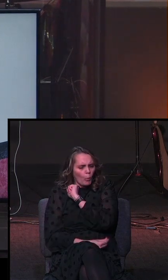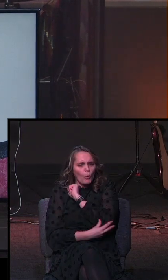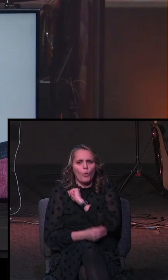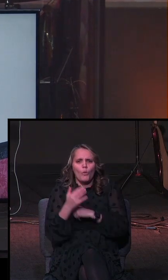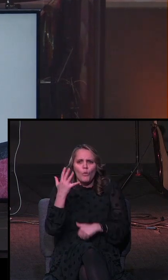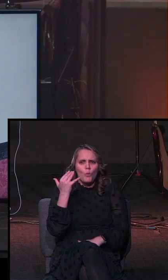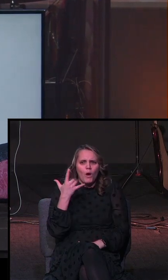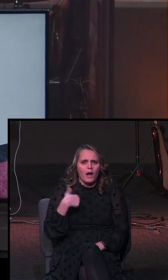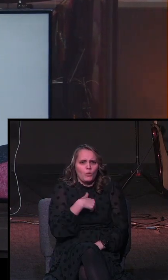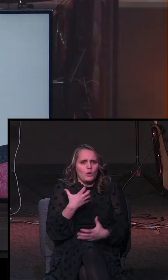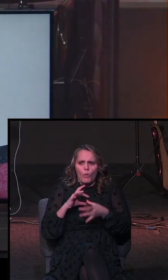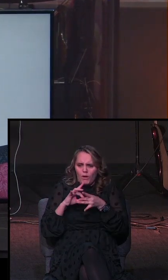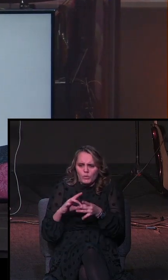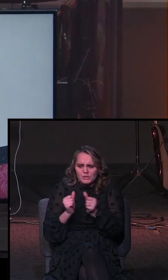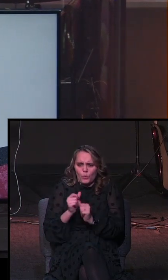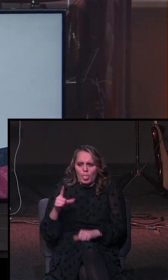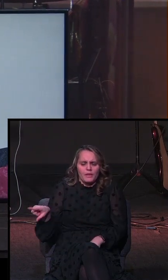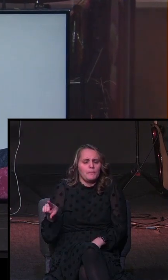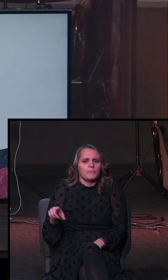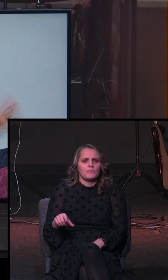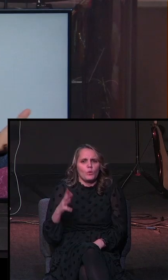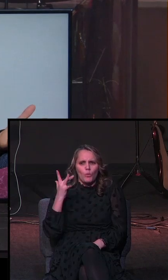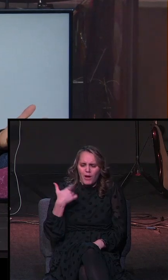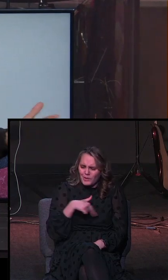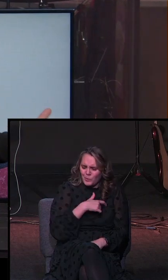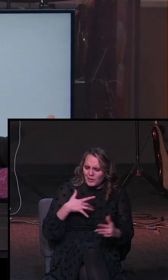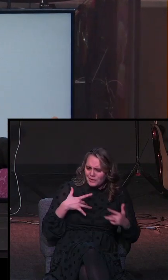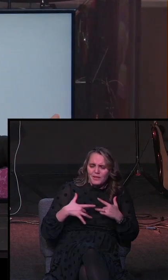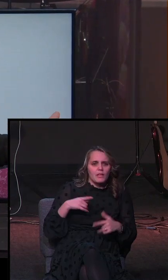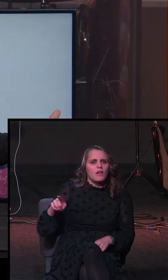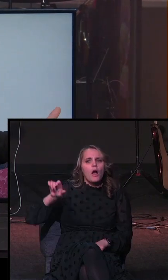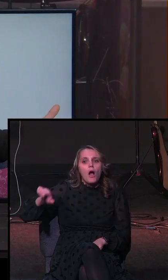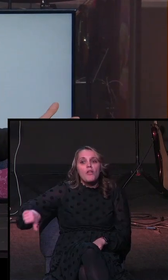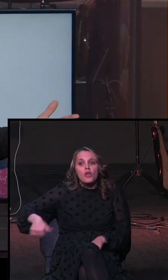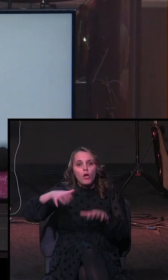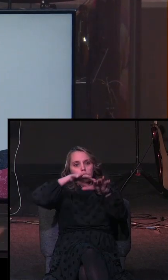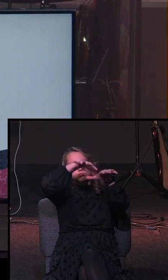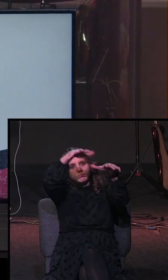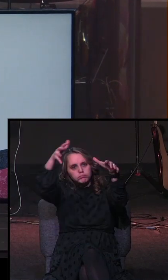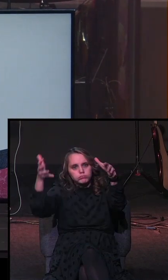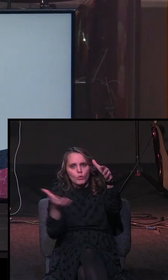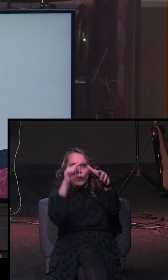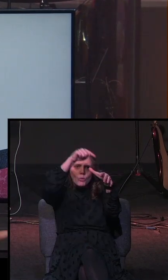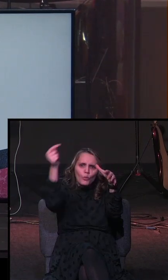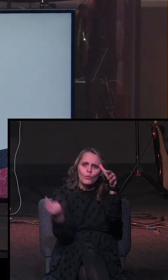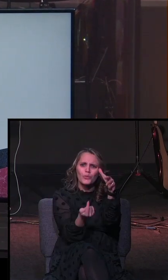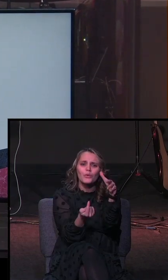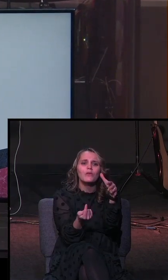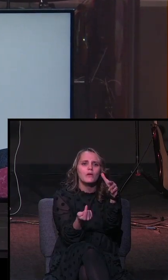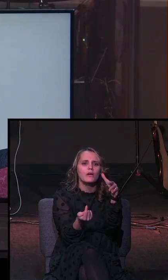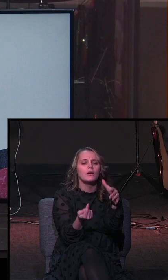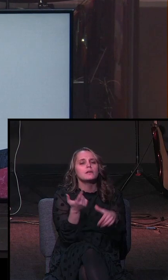we want a relationship with them? Why should we care about them? Why should we? They're on the other side of the world. It's because the gospel tells us that just